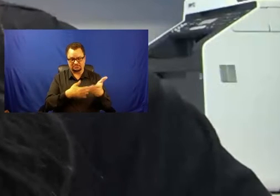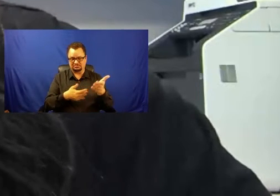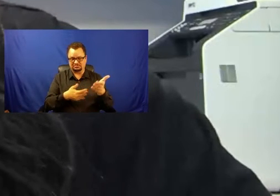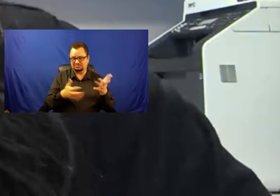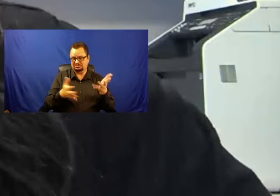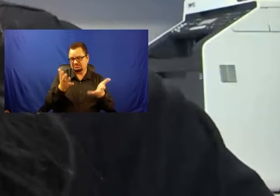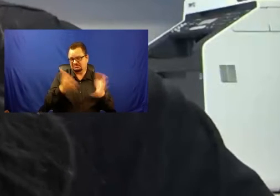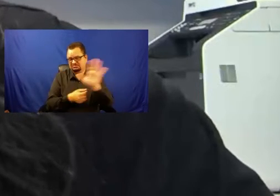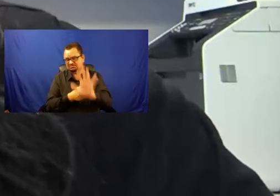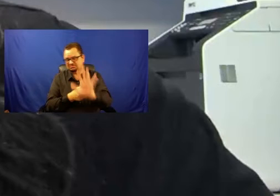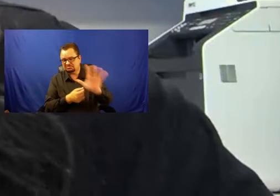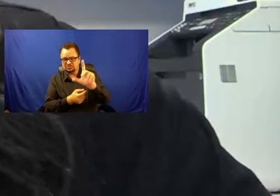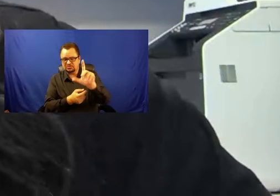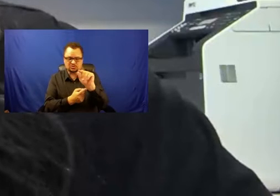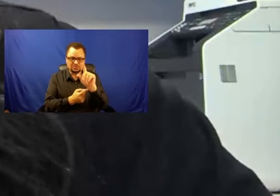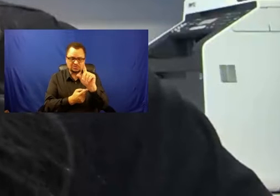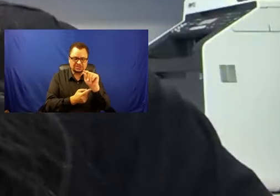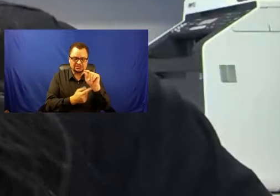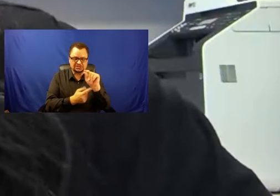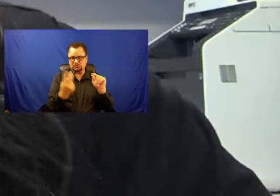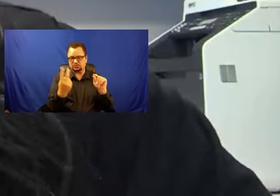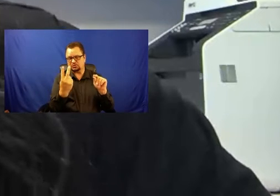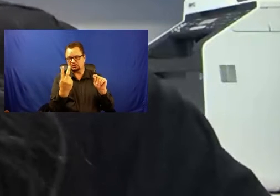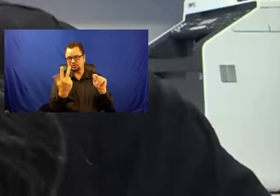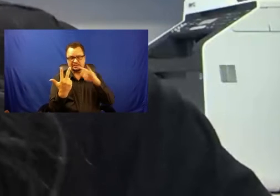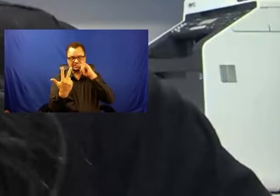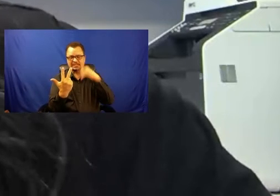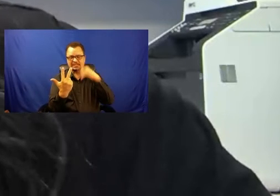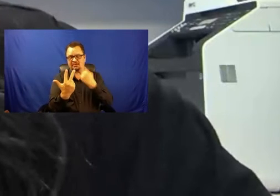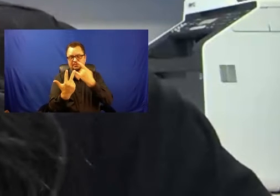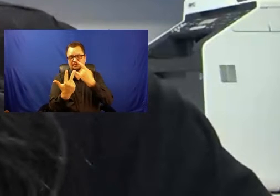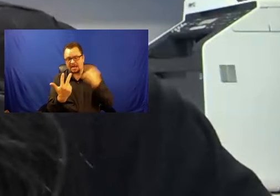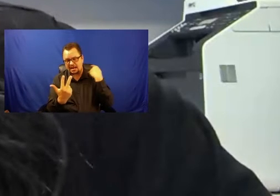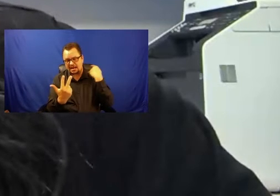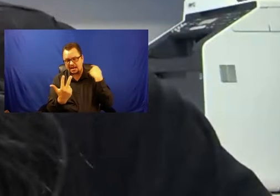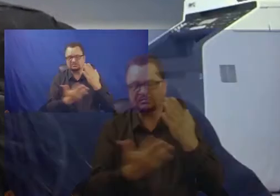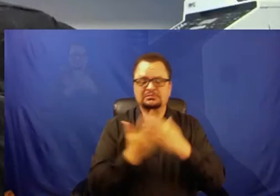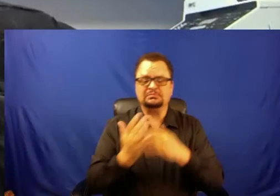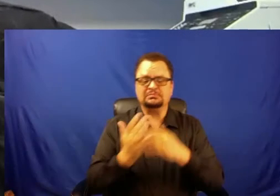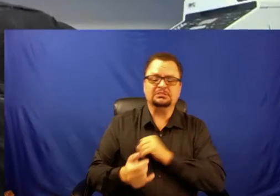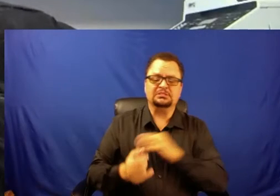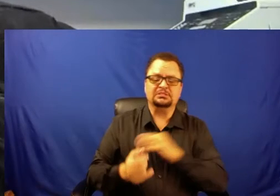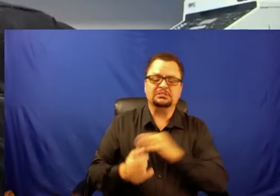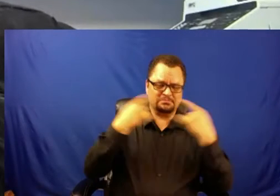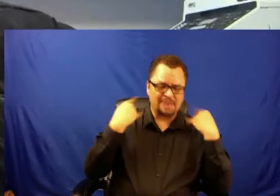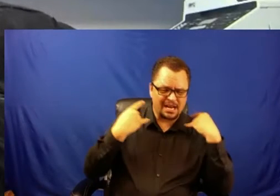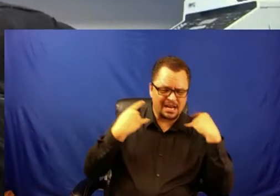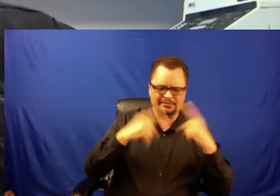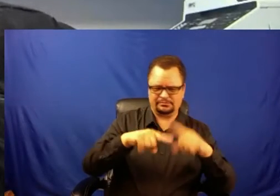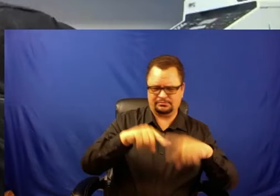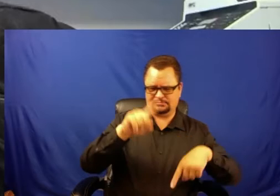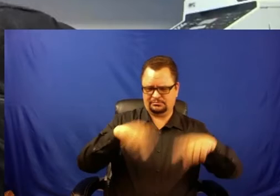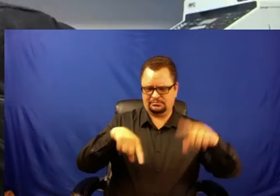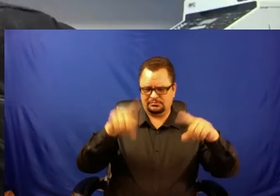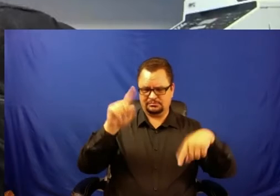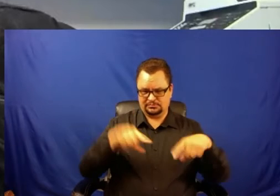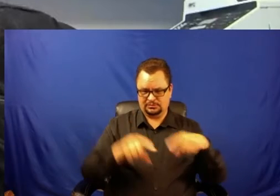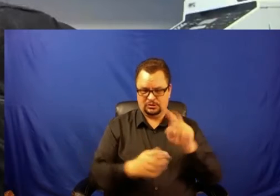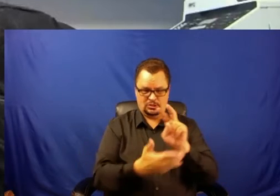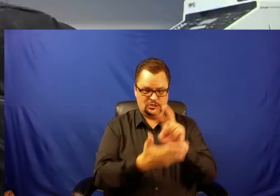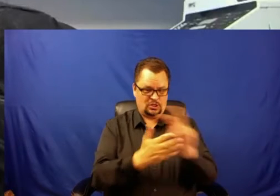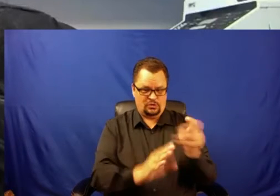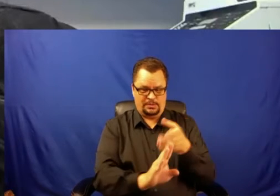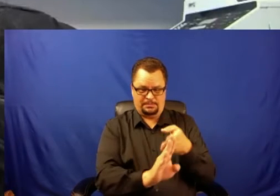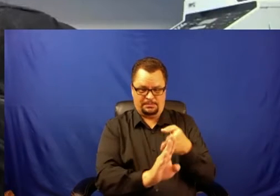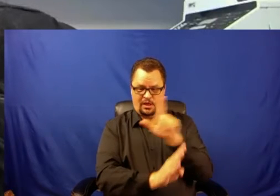not. And we were seeing in the 2 weeks prior to Labor Day about 600 to 700 students and staff